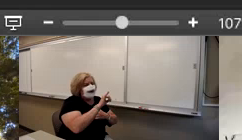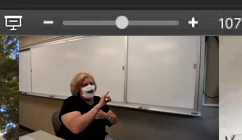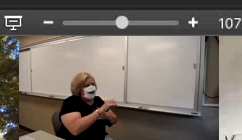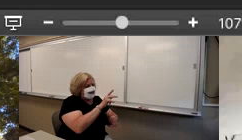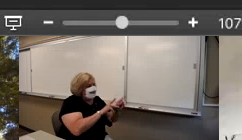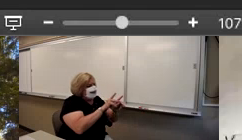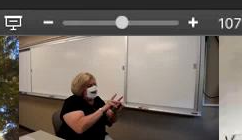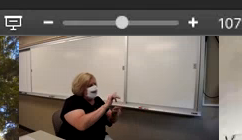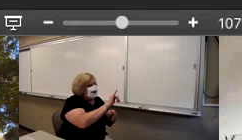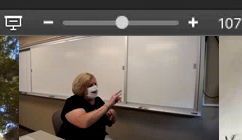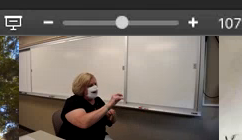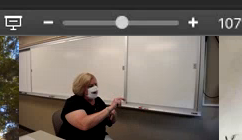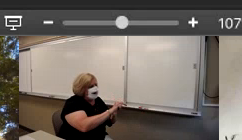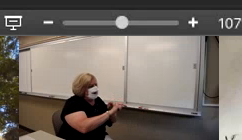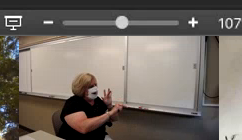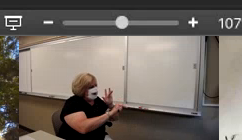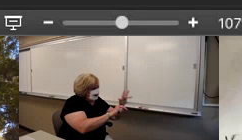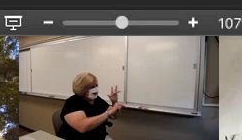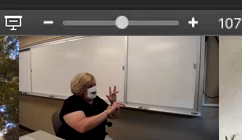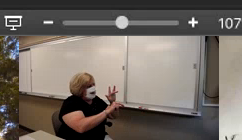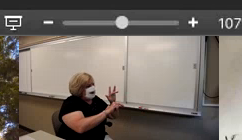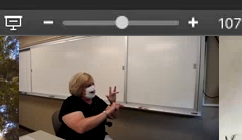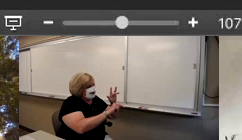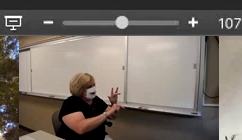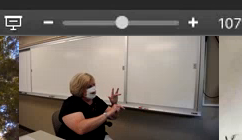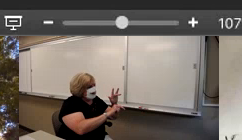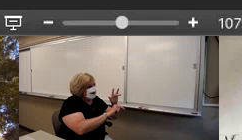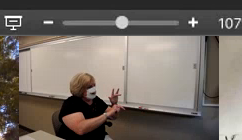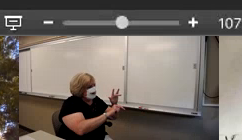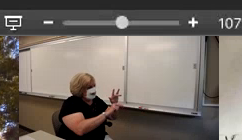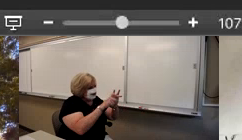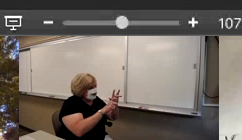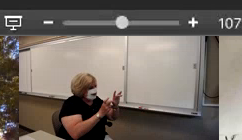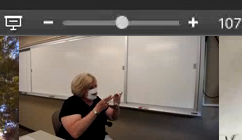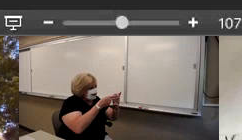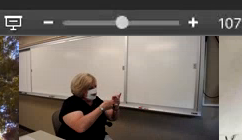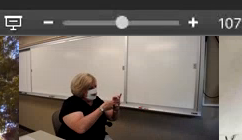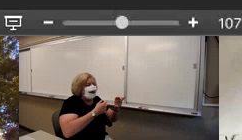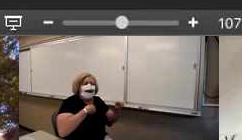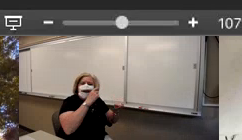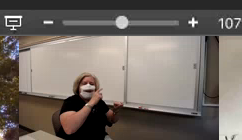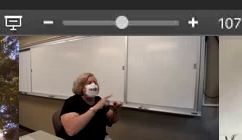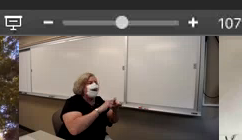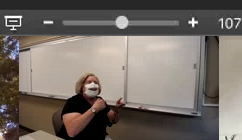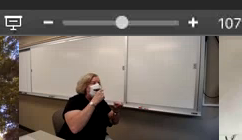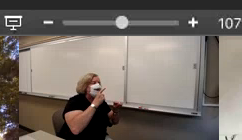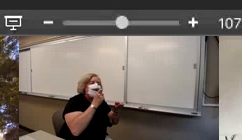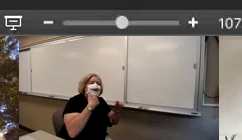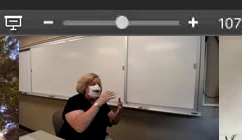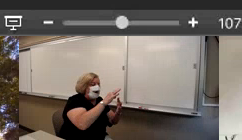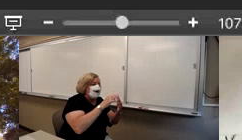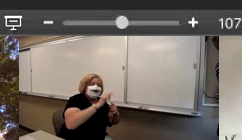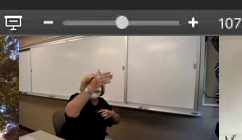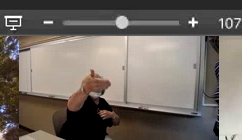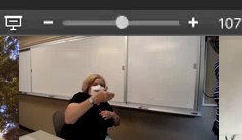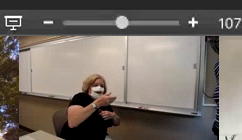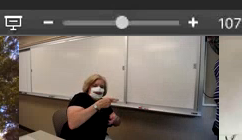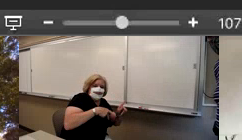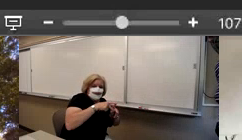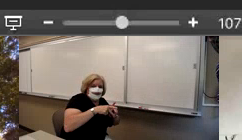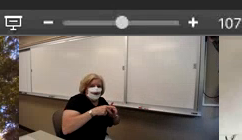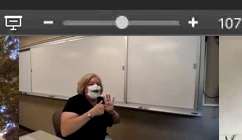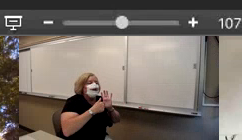to where you hang up. Yeah, I've got that, but I don't think I can invite anybody. Okay. It just shows the